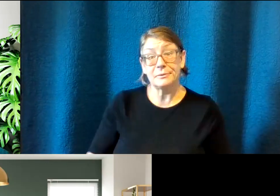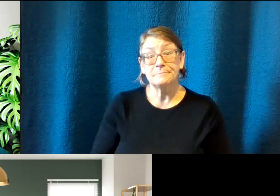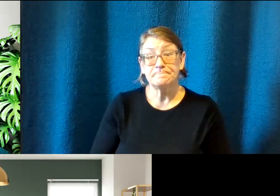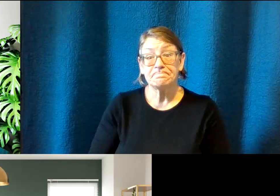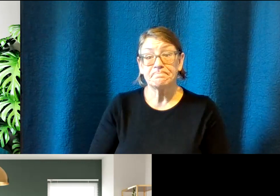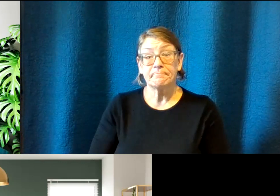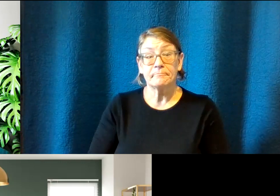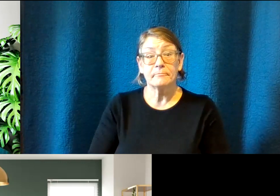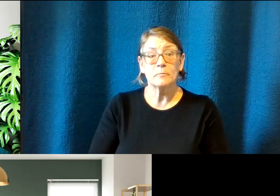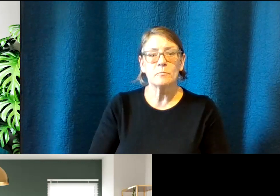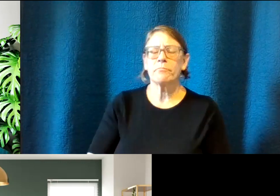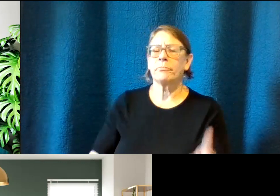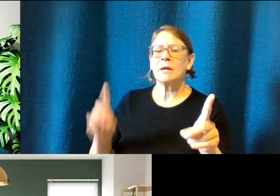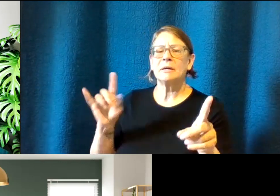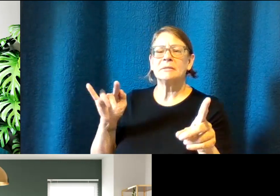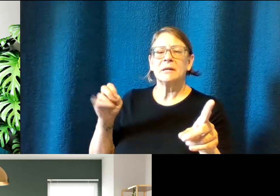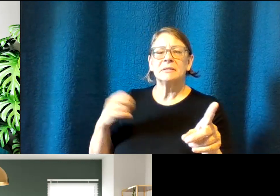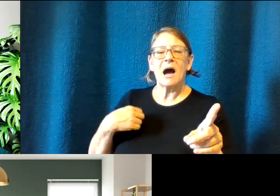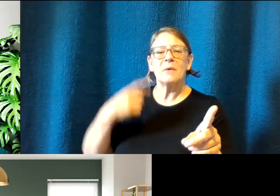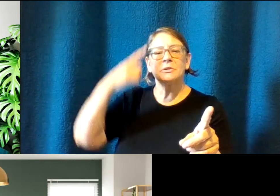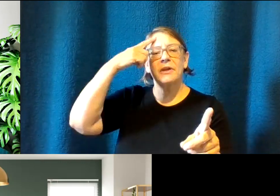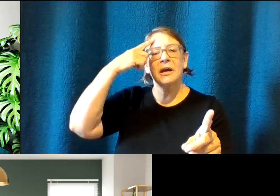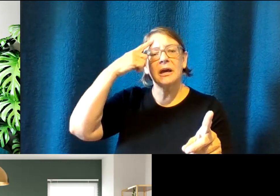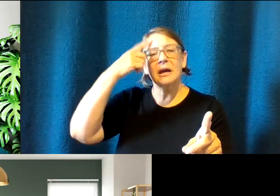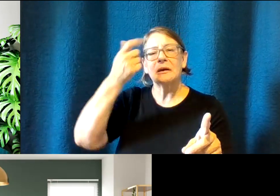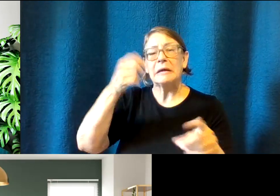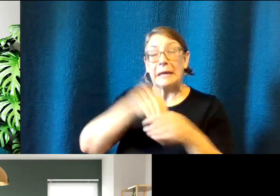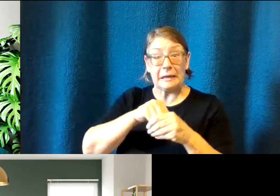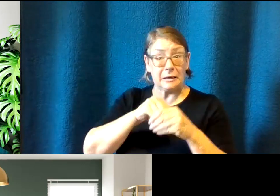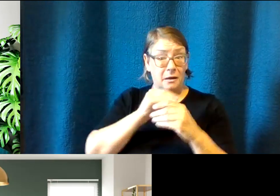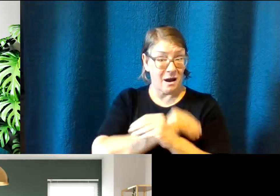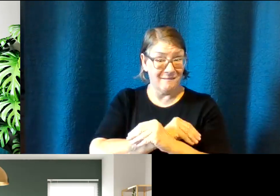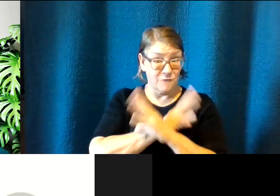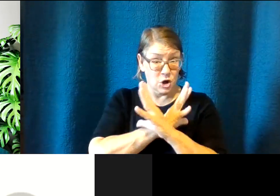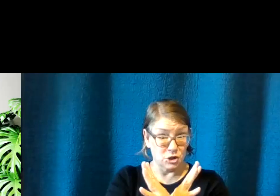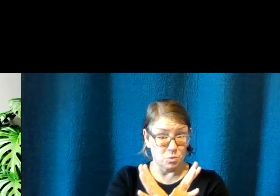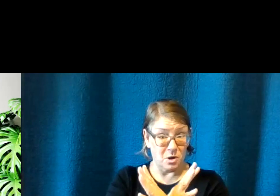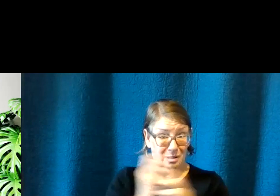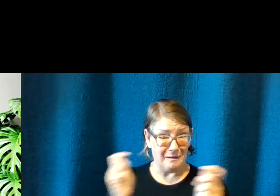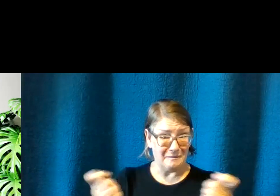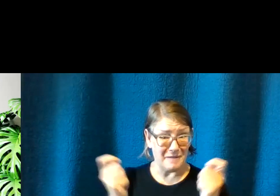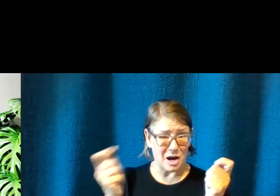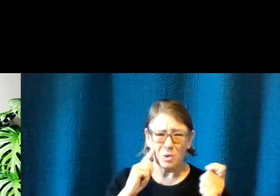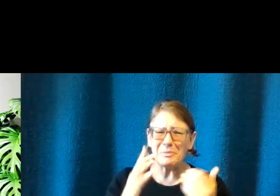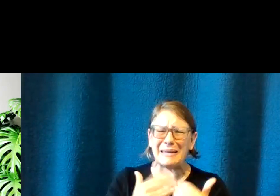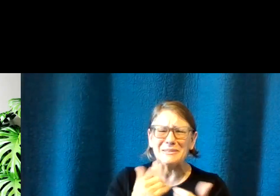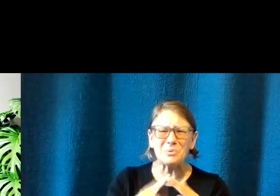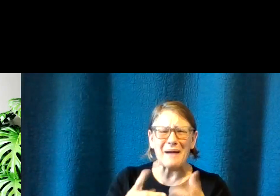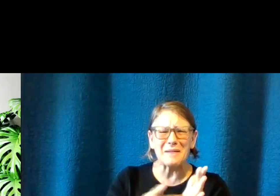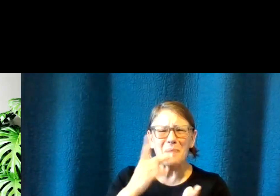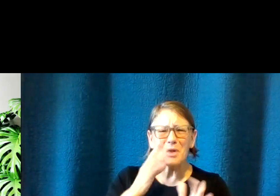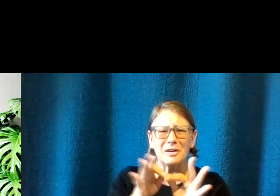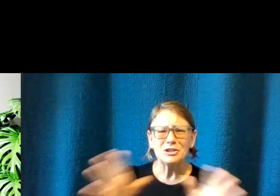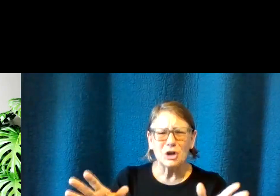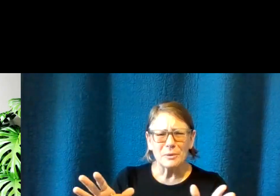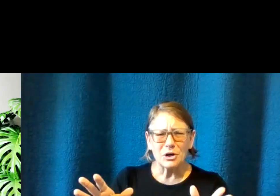So I was just thinking, in a virtual fair, it'd be very easy to have a couple interpreters popping back.